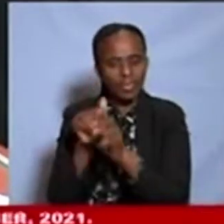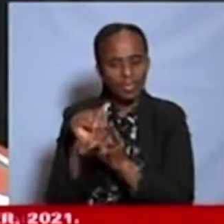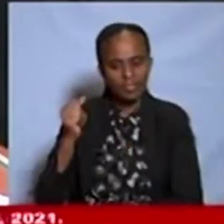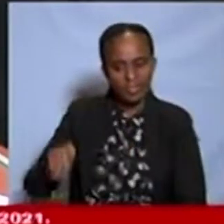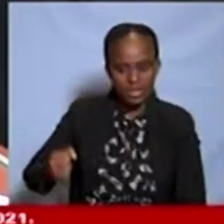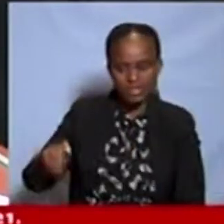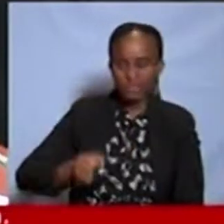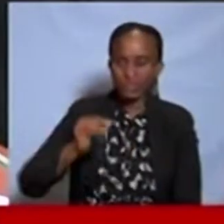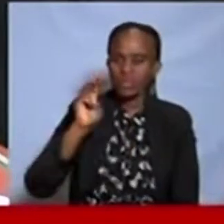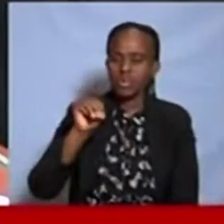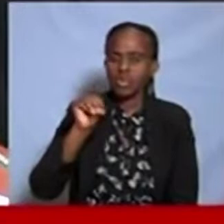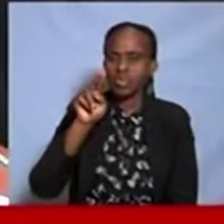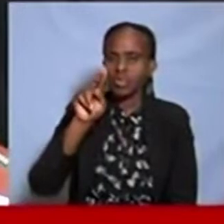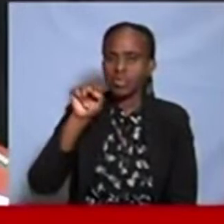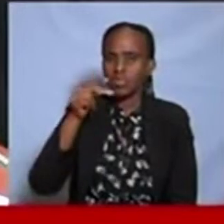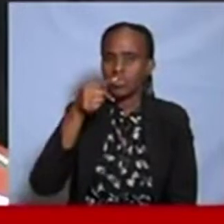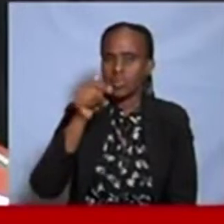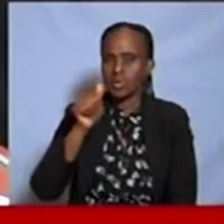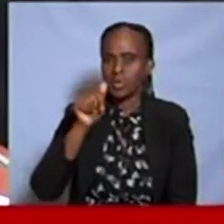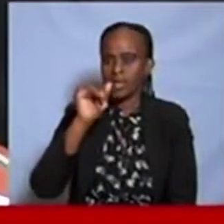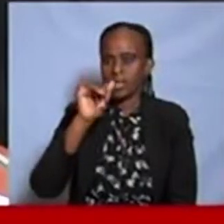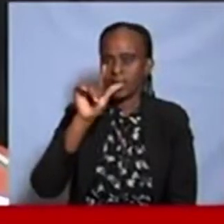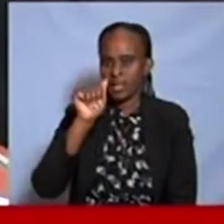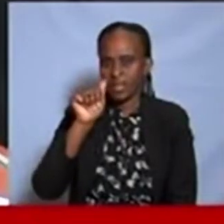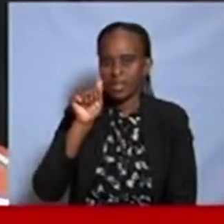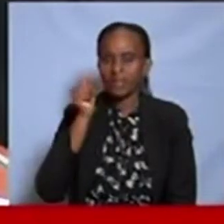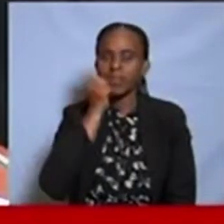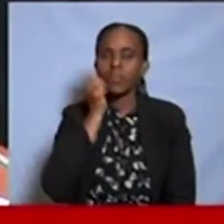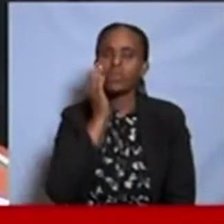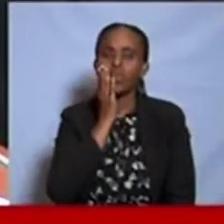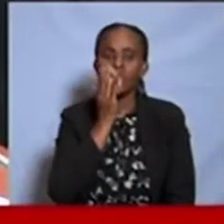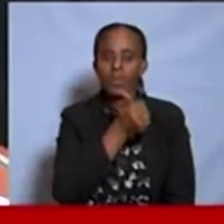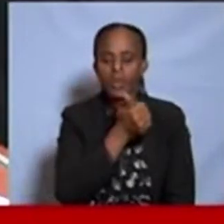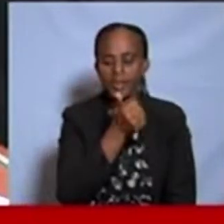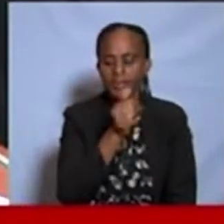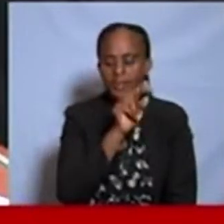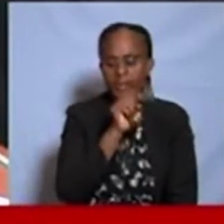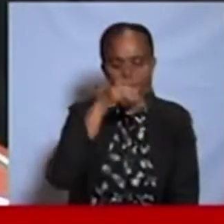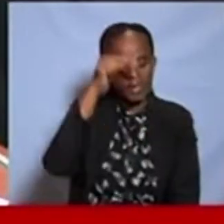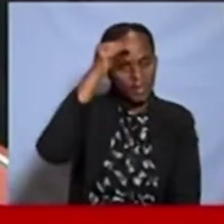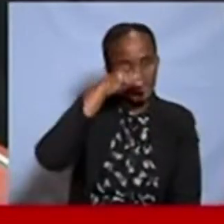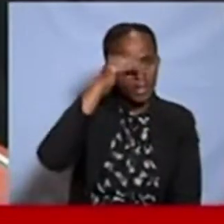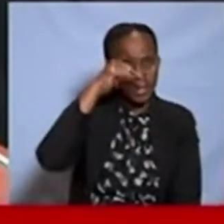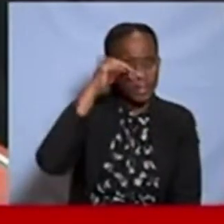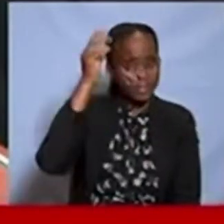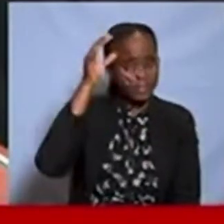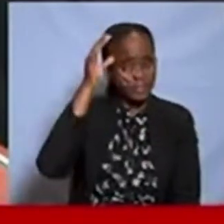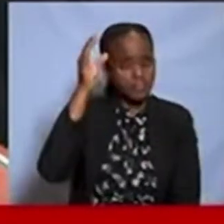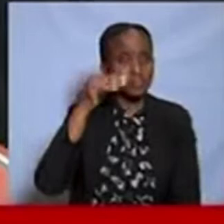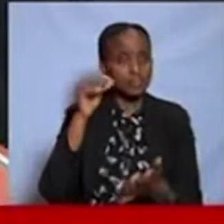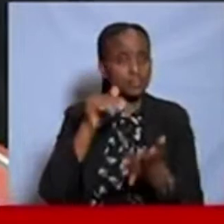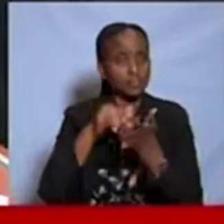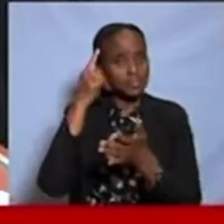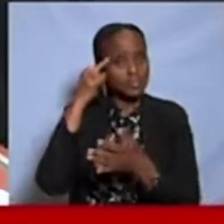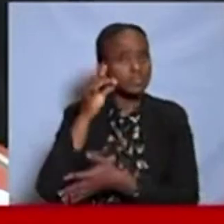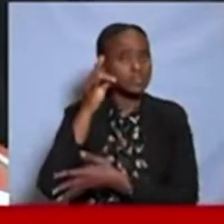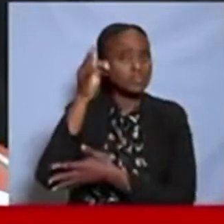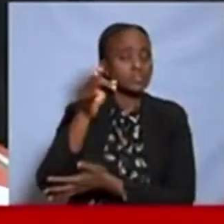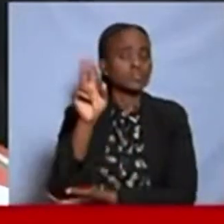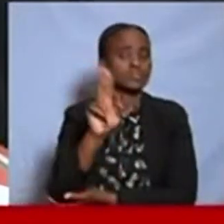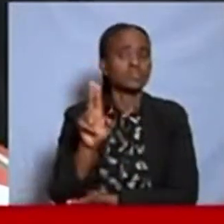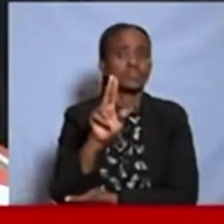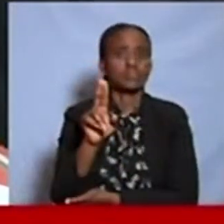Mungaira's Palace, and the culverts are stored at Namwara Civic Center for future use,